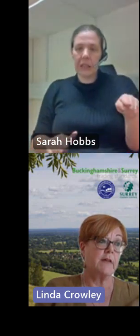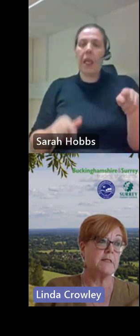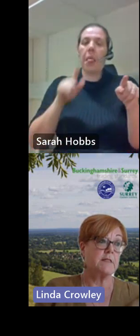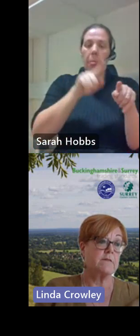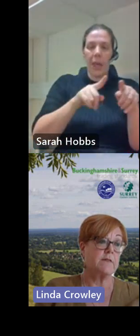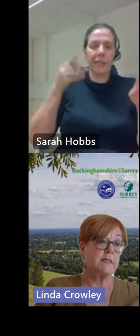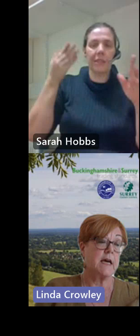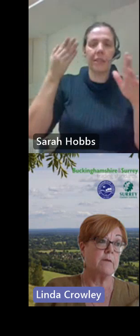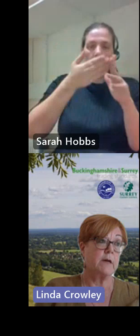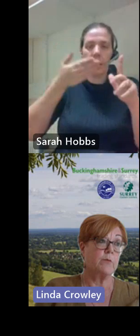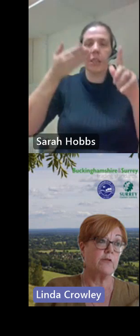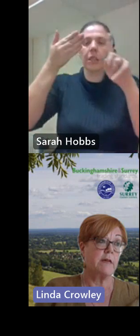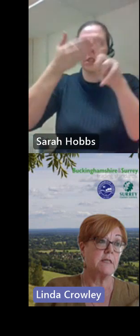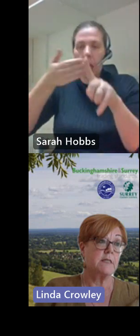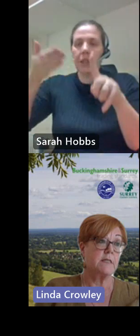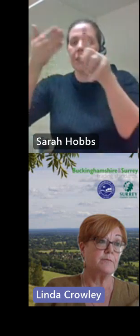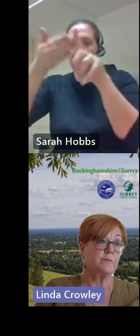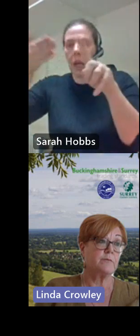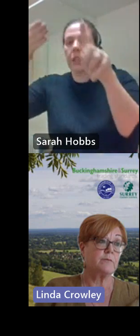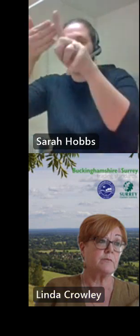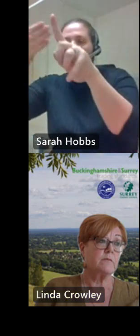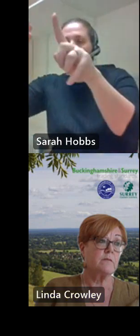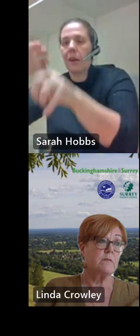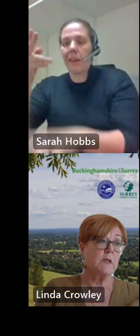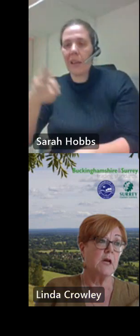again. And that's how it progresses.